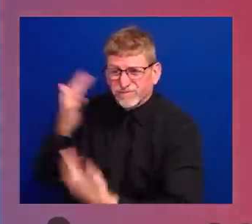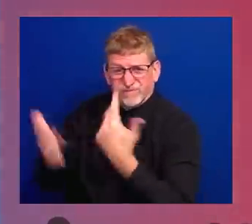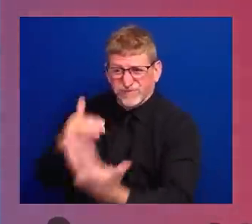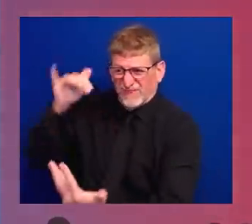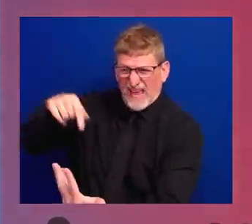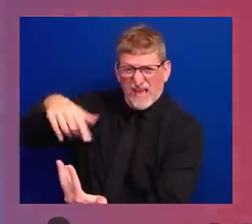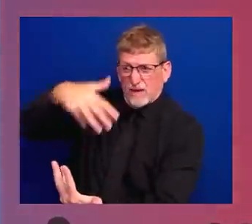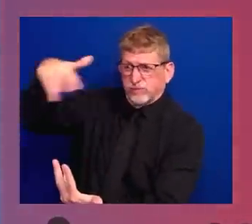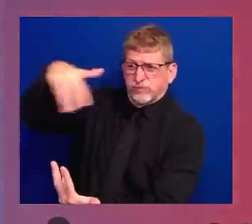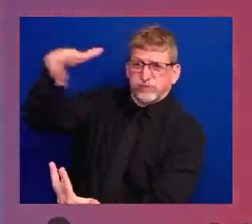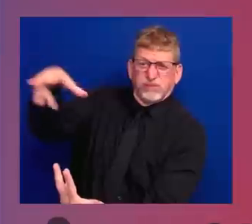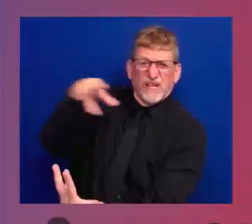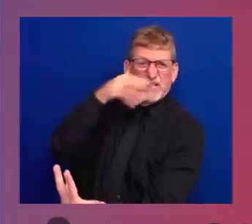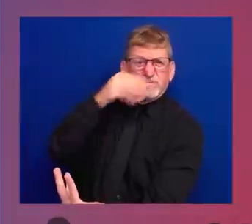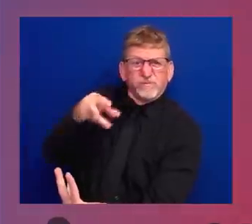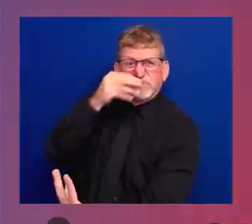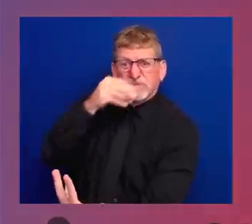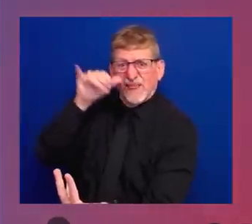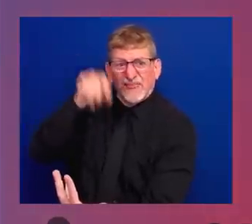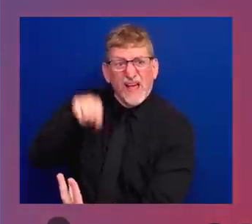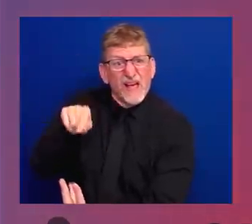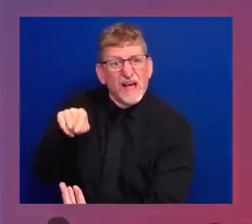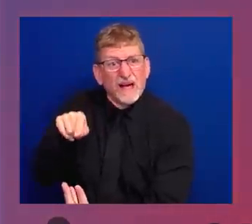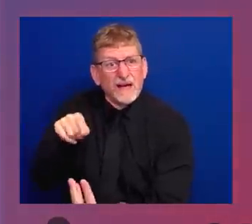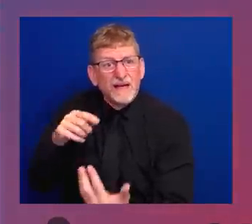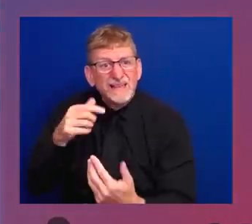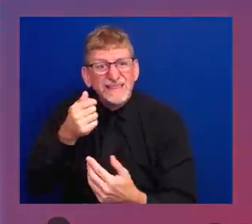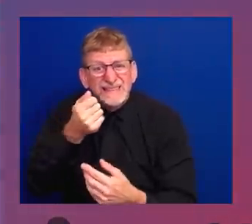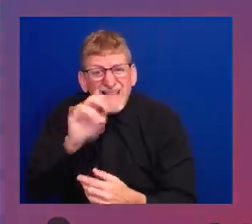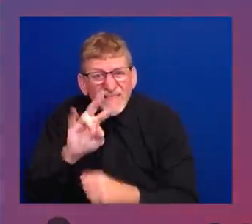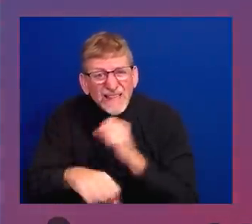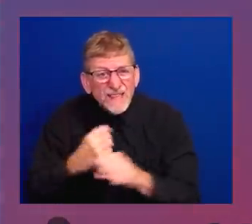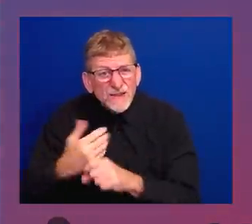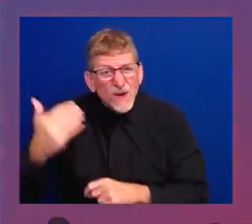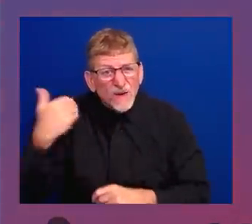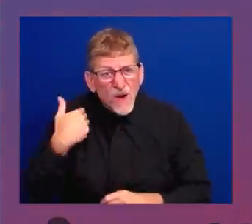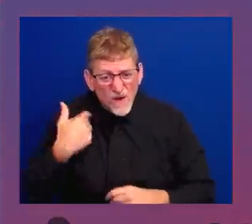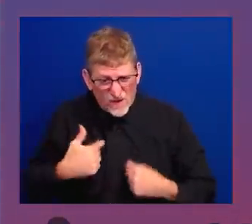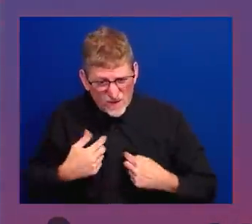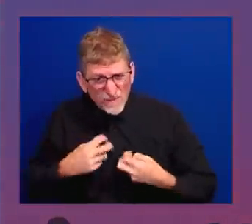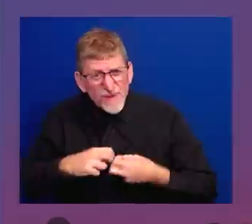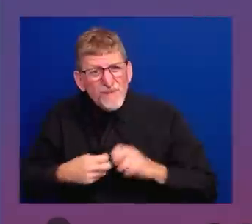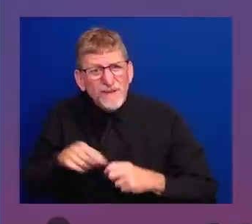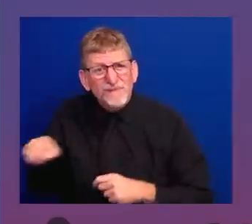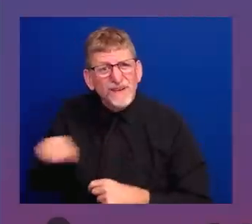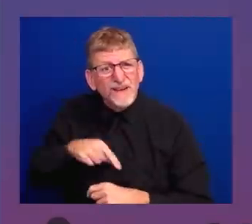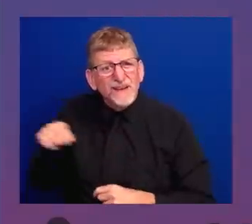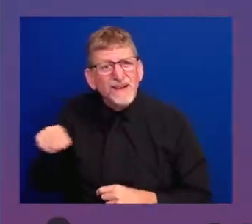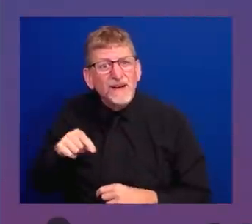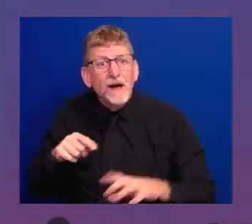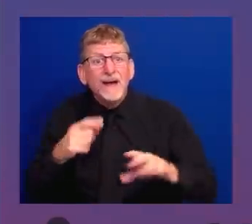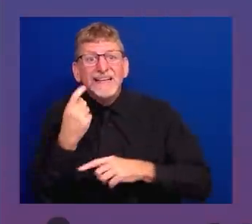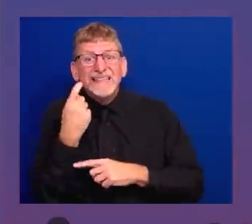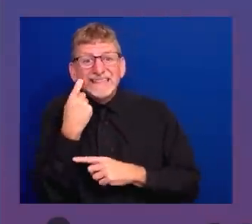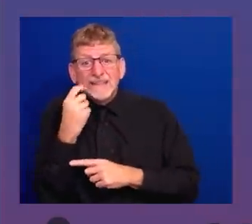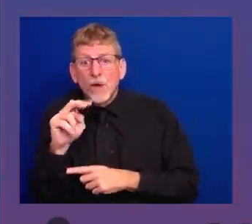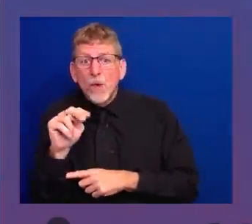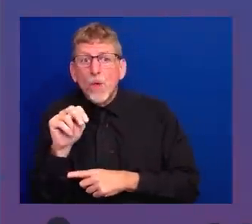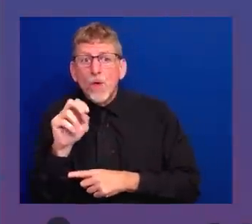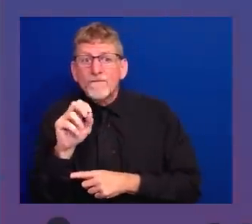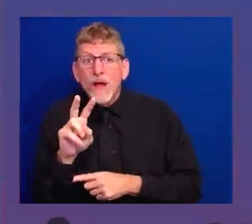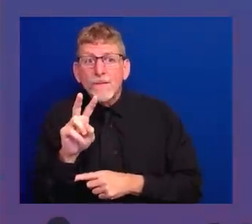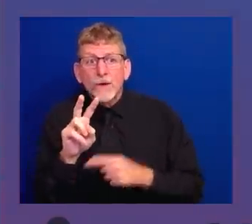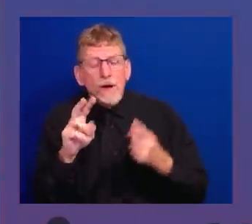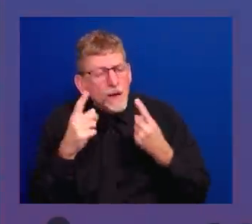wasn't until this past November that I finally started the process to receive my VA benefits. Why did I wait so